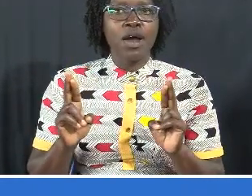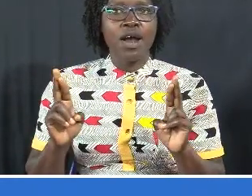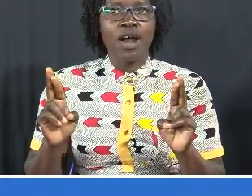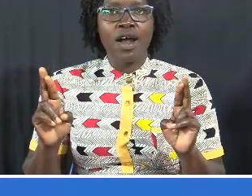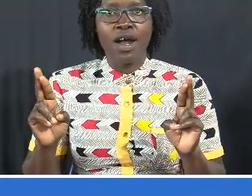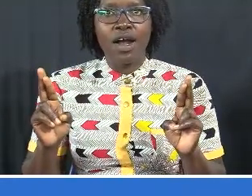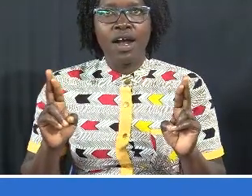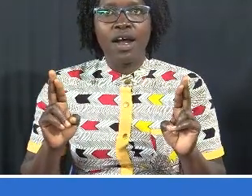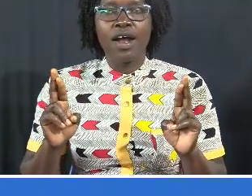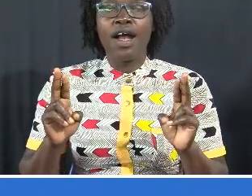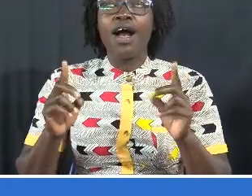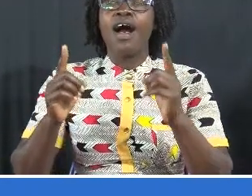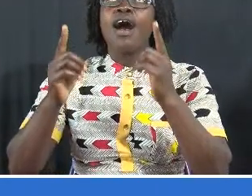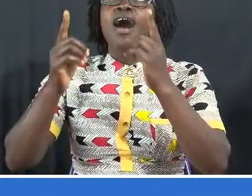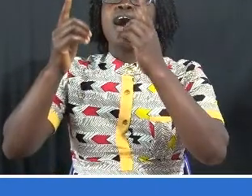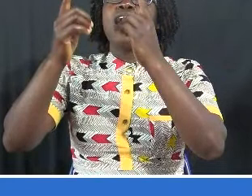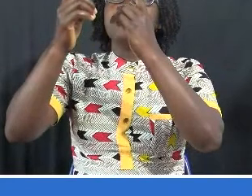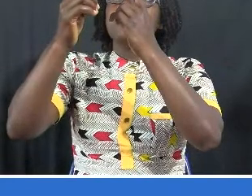Anasimama,